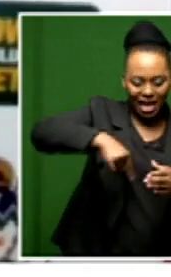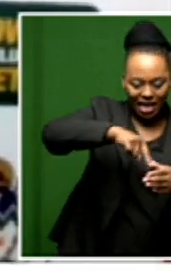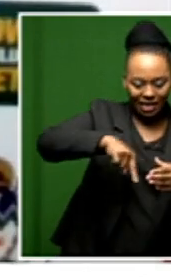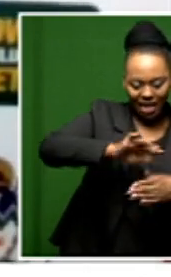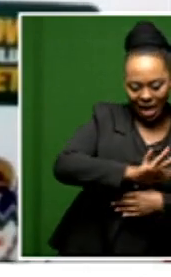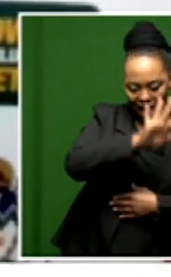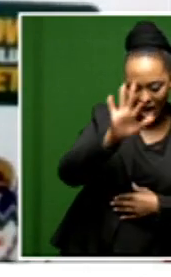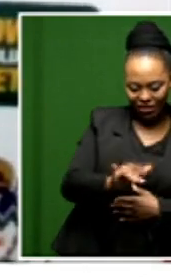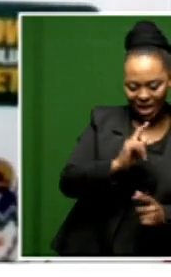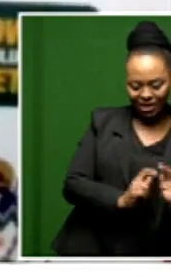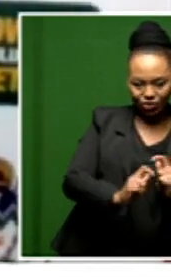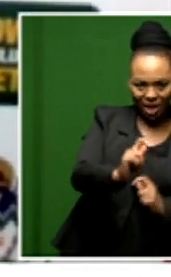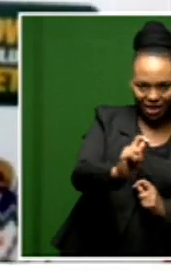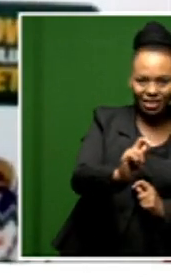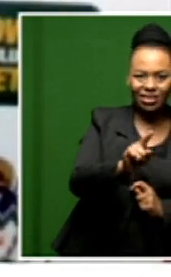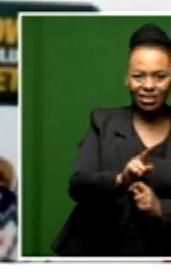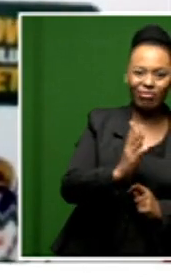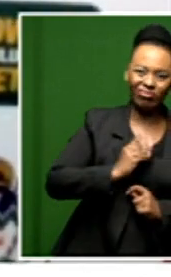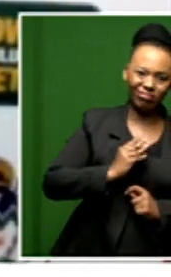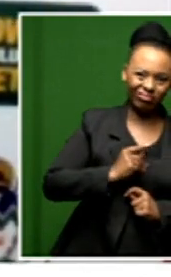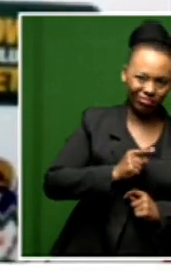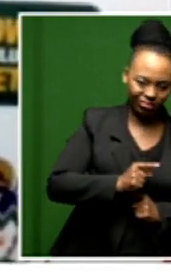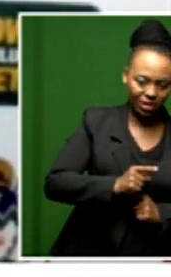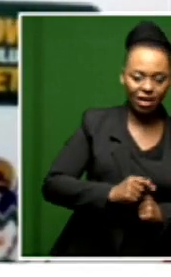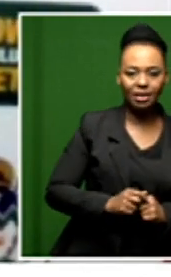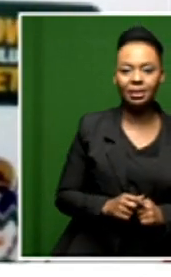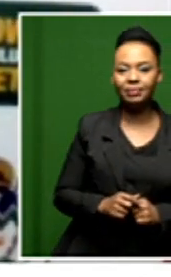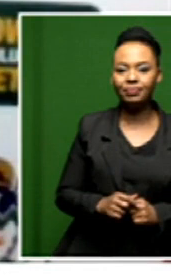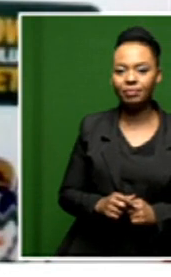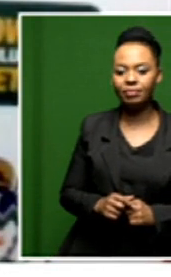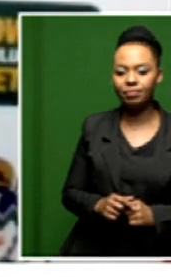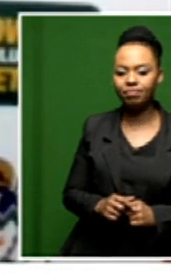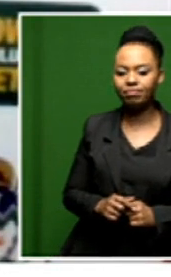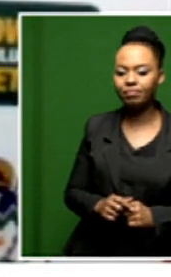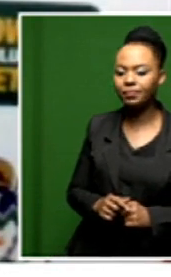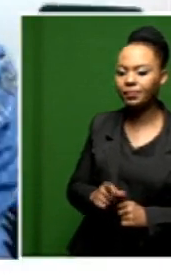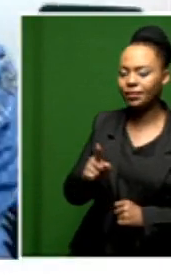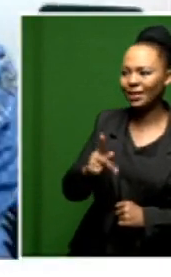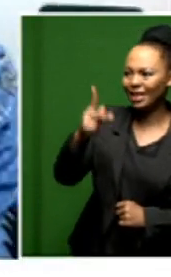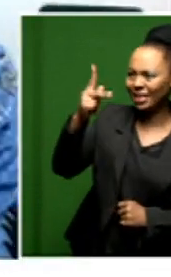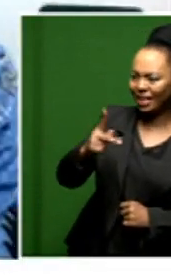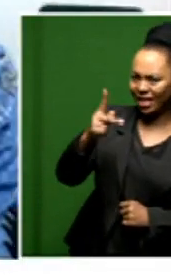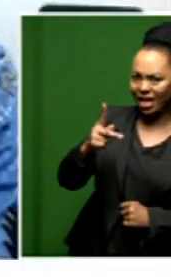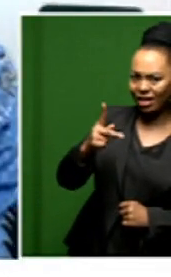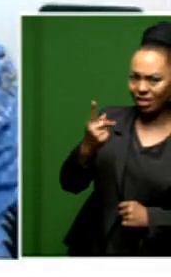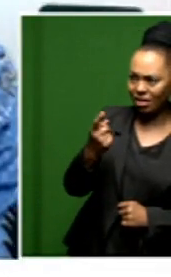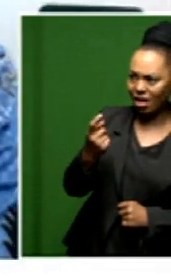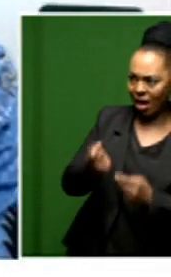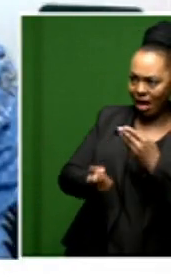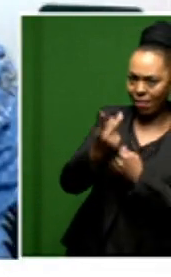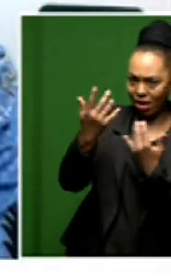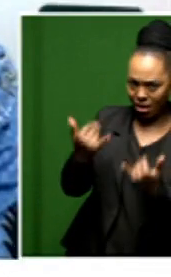trade among the countries of our continent. Well, it's the second one to be held now, Premier. Any